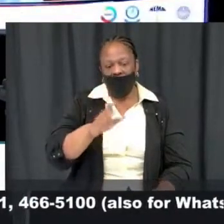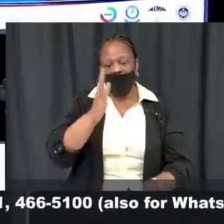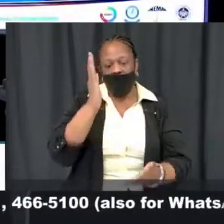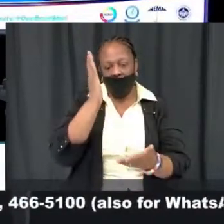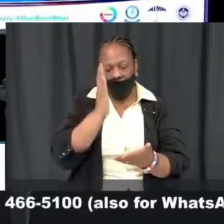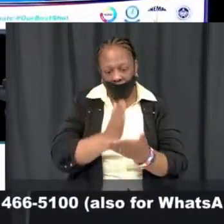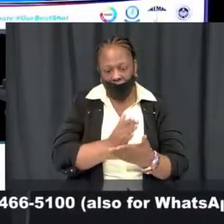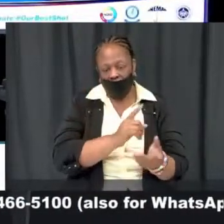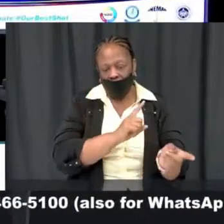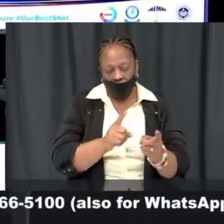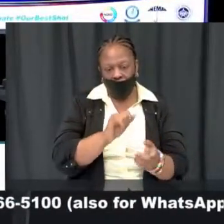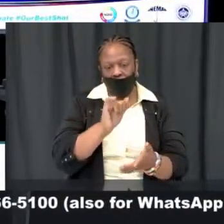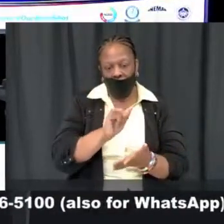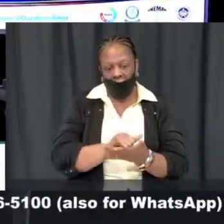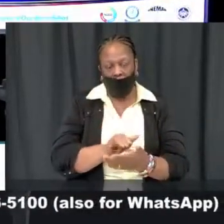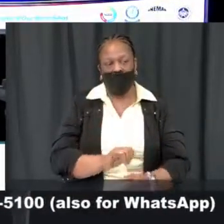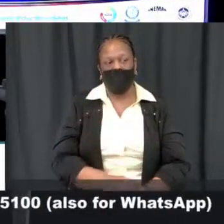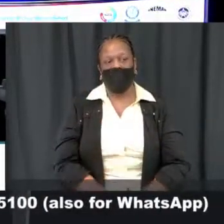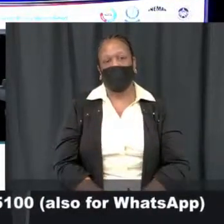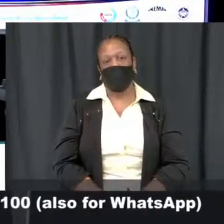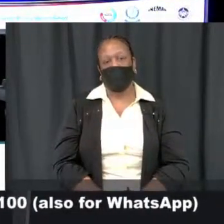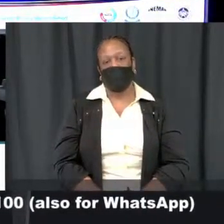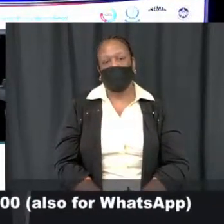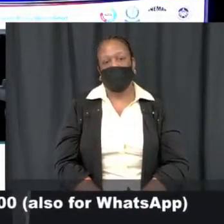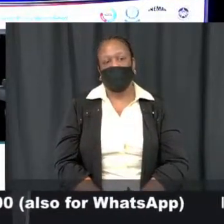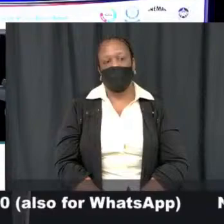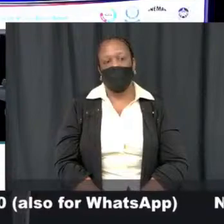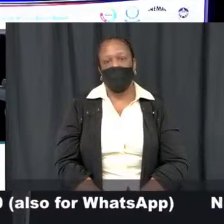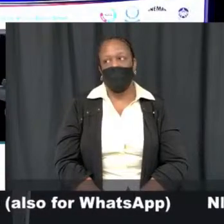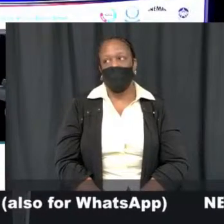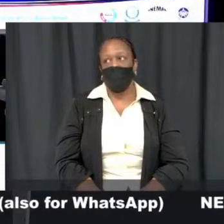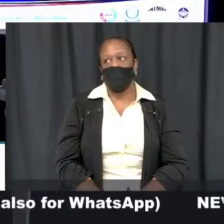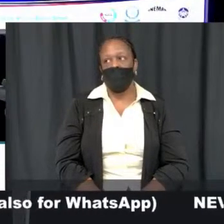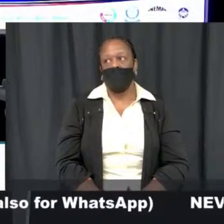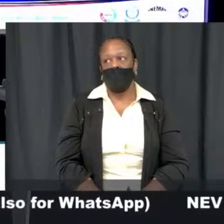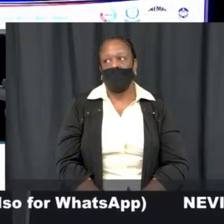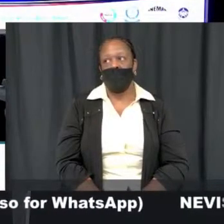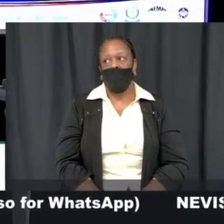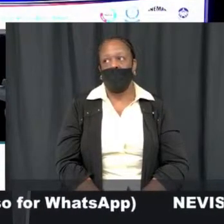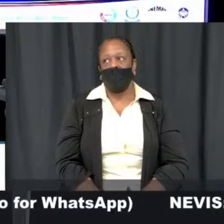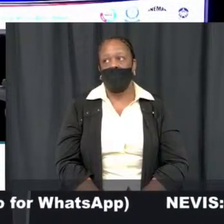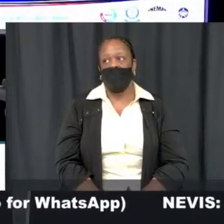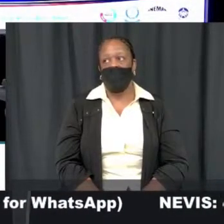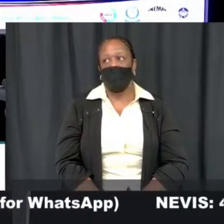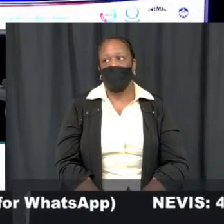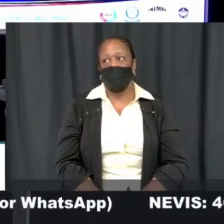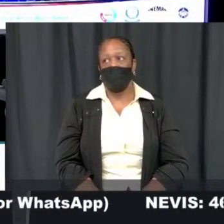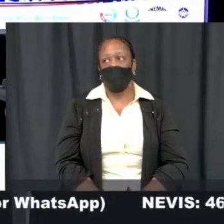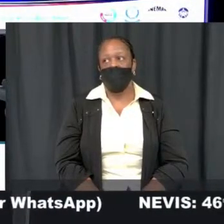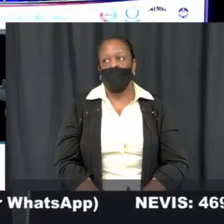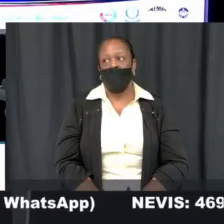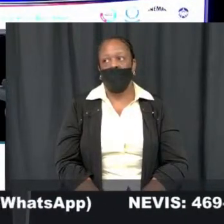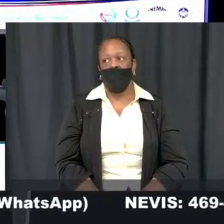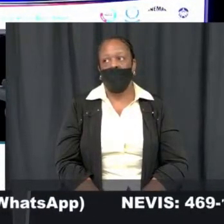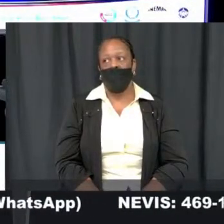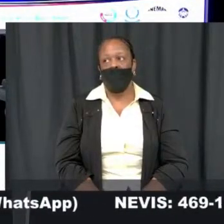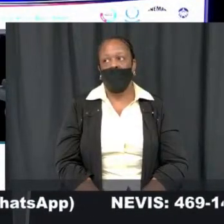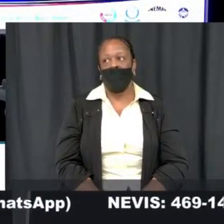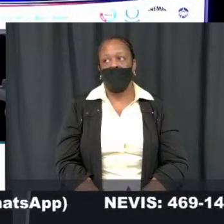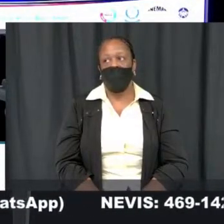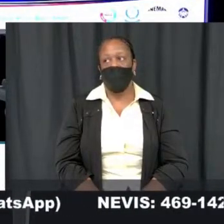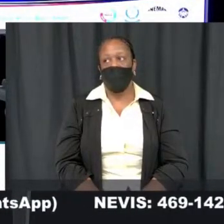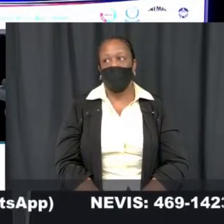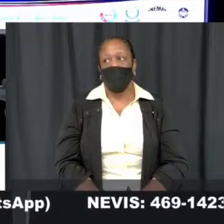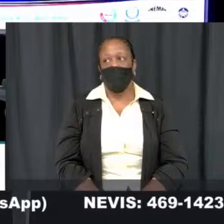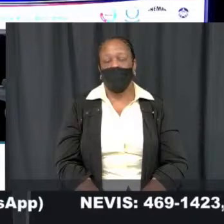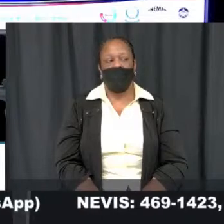So when Mr. Samuel said misinformation, what we are seeing more of